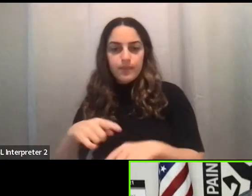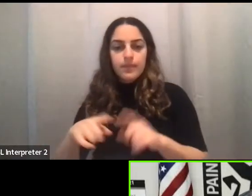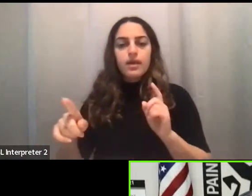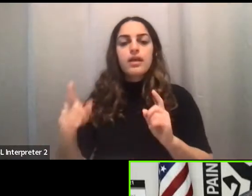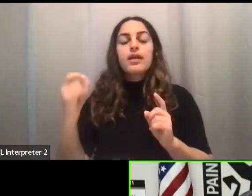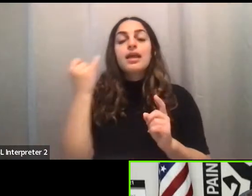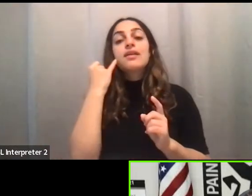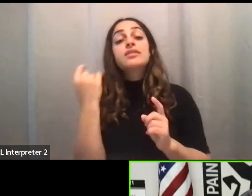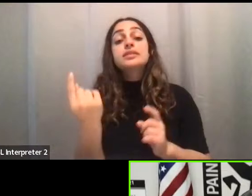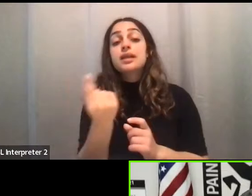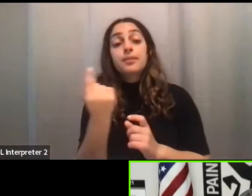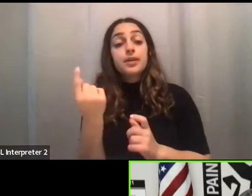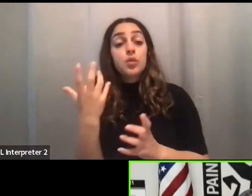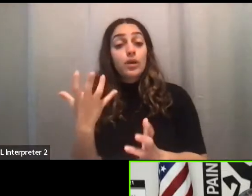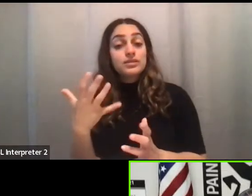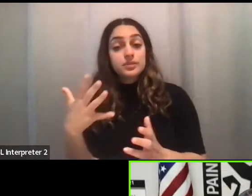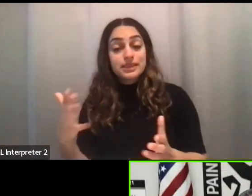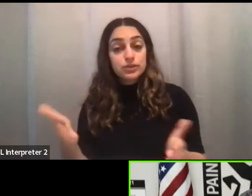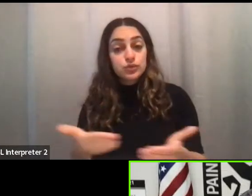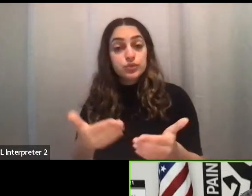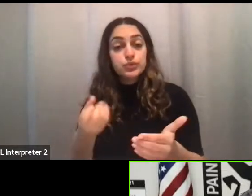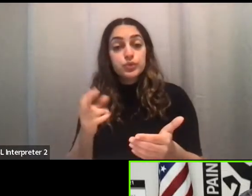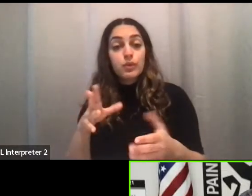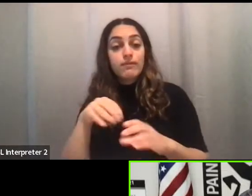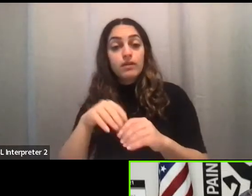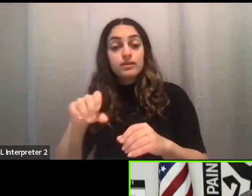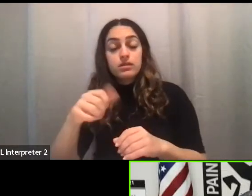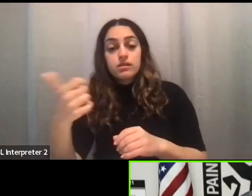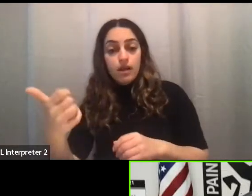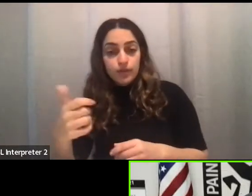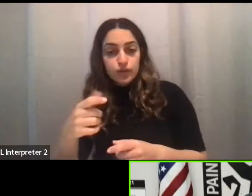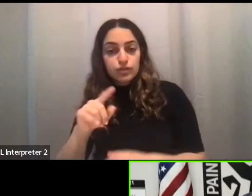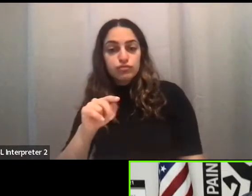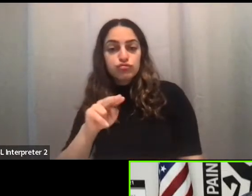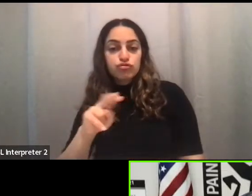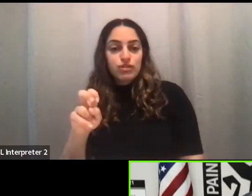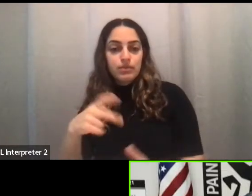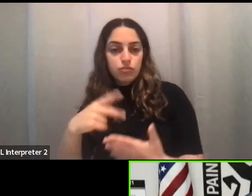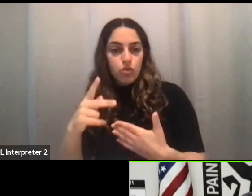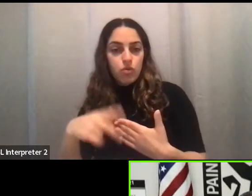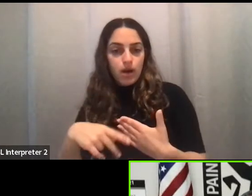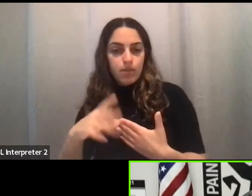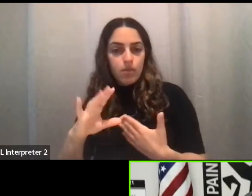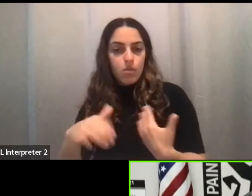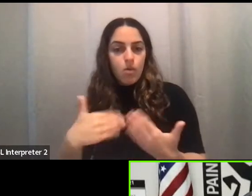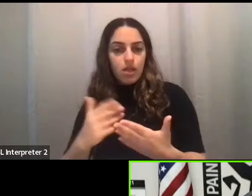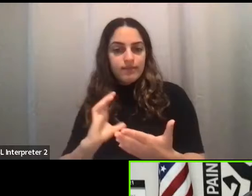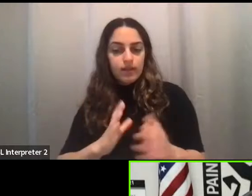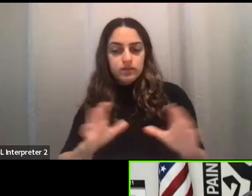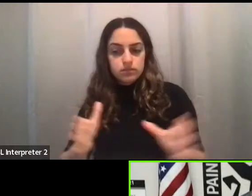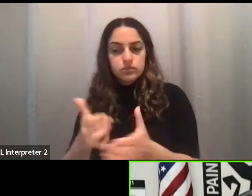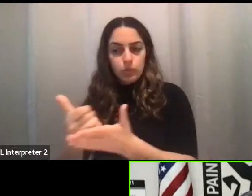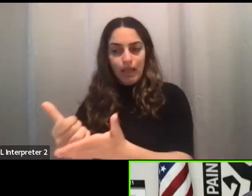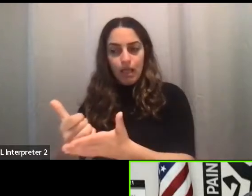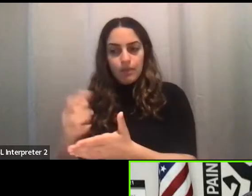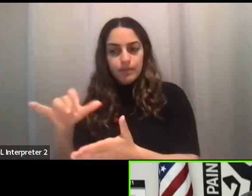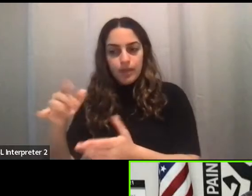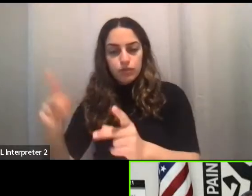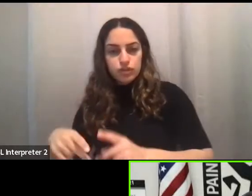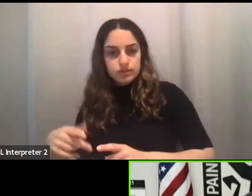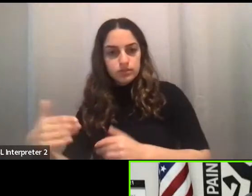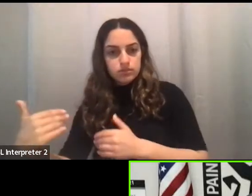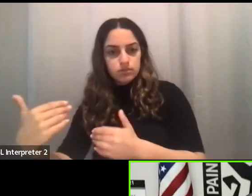up and wants to be introduced or engaged in another trade program all of us band together and help that service member or spouse get to that